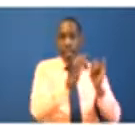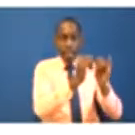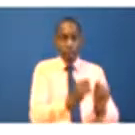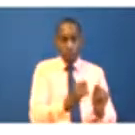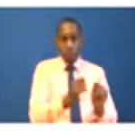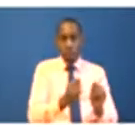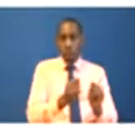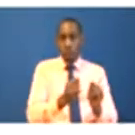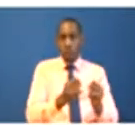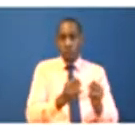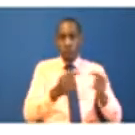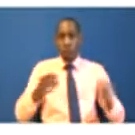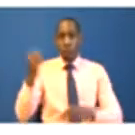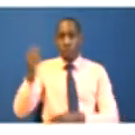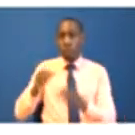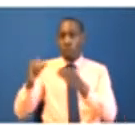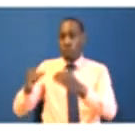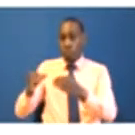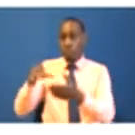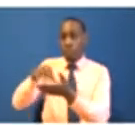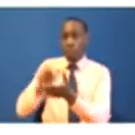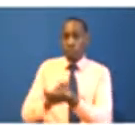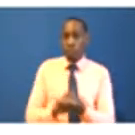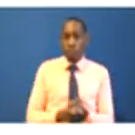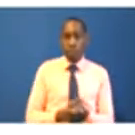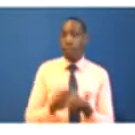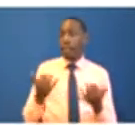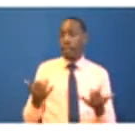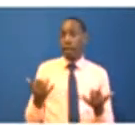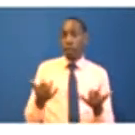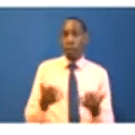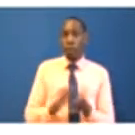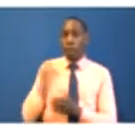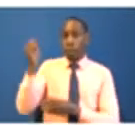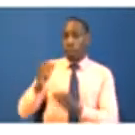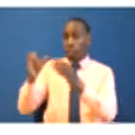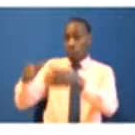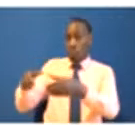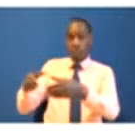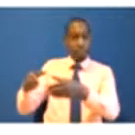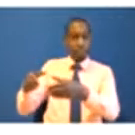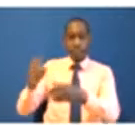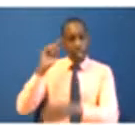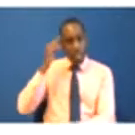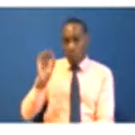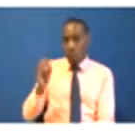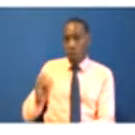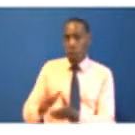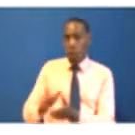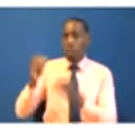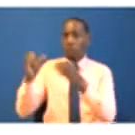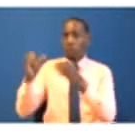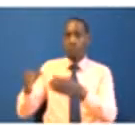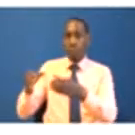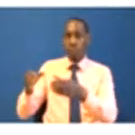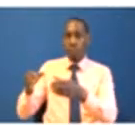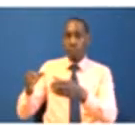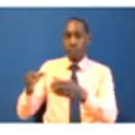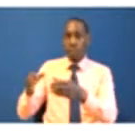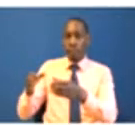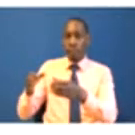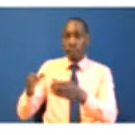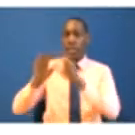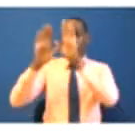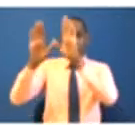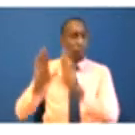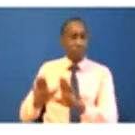defying the political party lines and going beyond that so parties i i don't think parties carry actually like